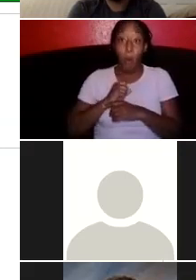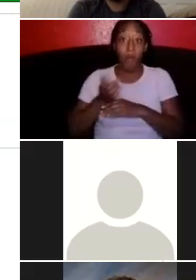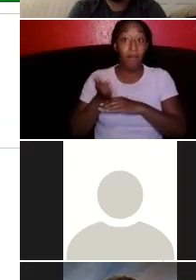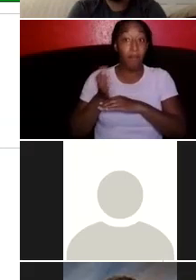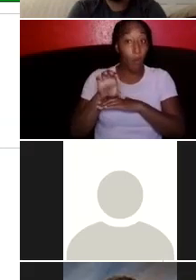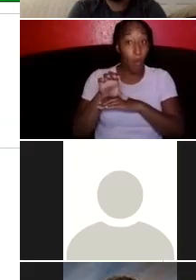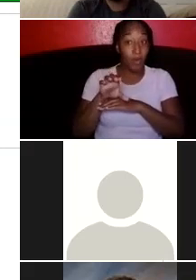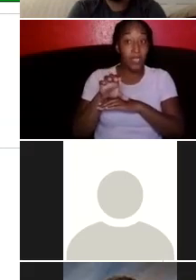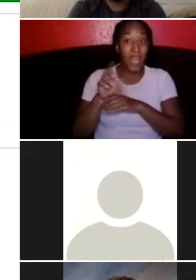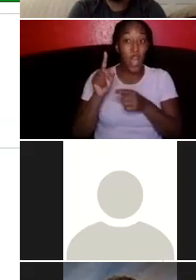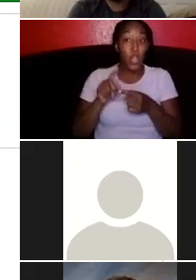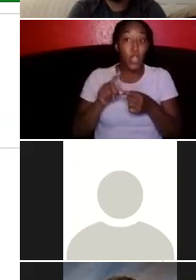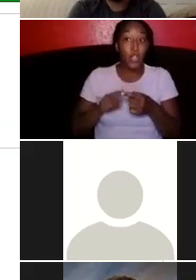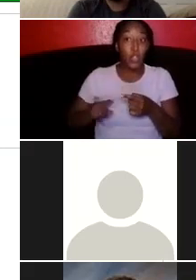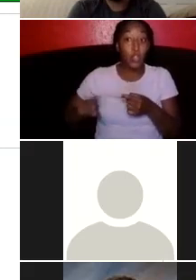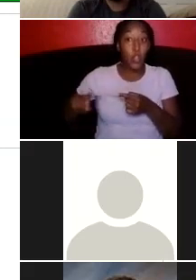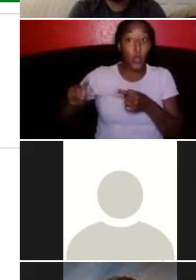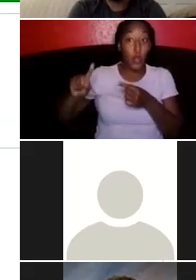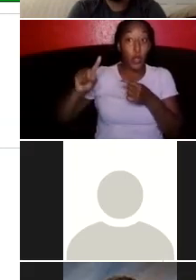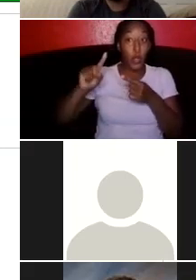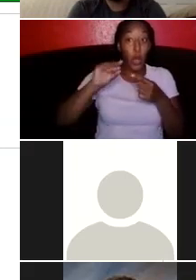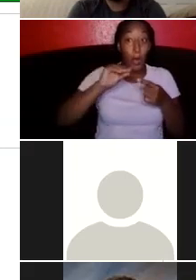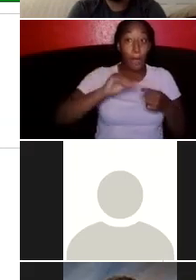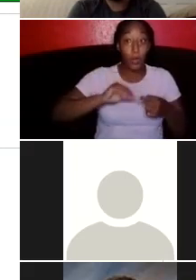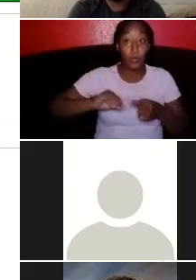be rewritten utilizing gravity.